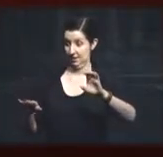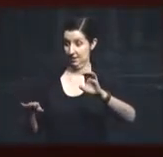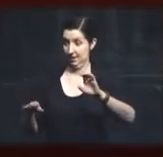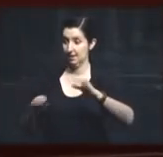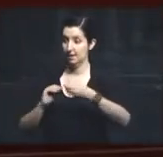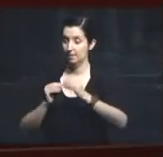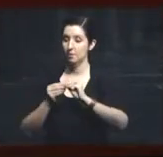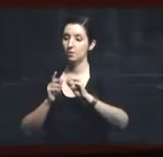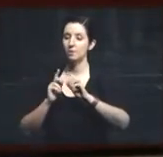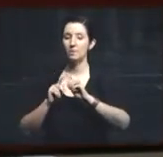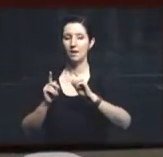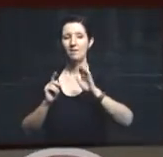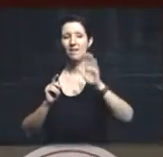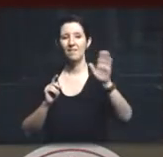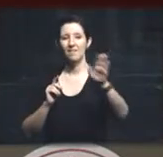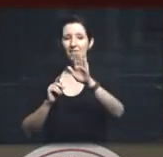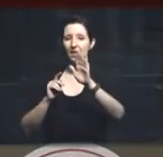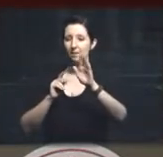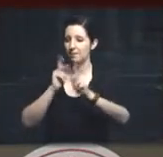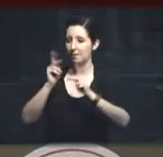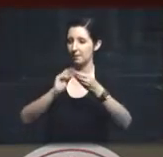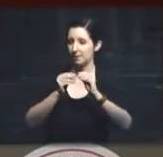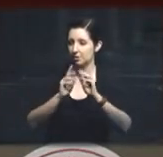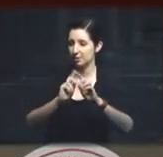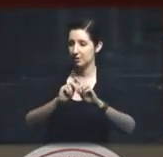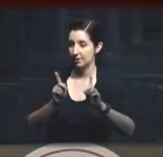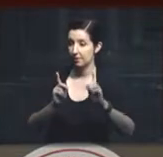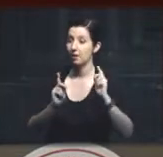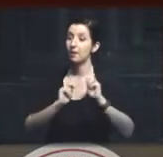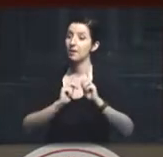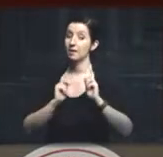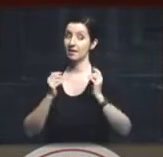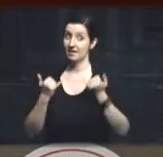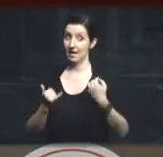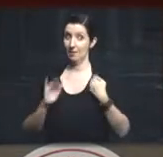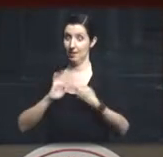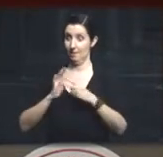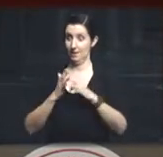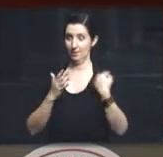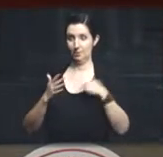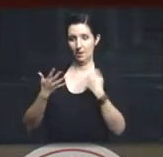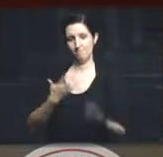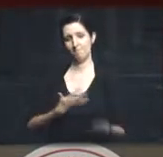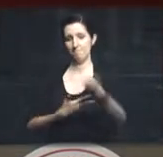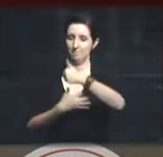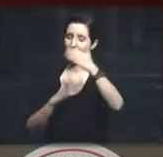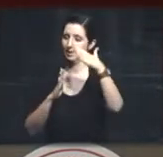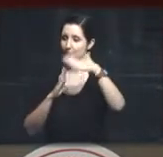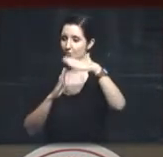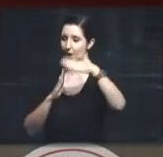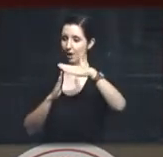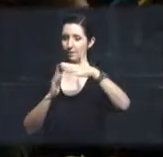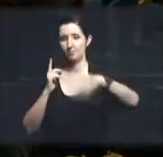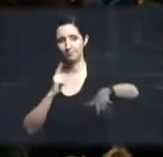different population than we do, but we're going to be right at the top of the heap here among the community colleges in